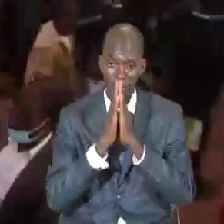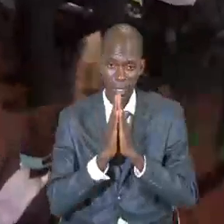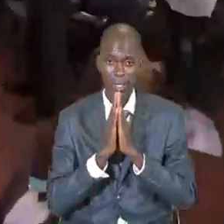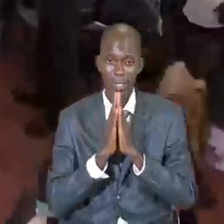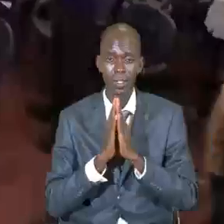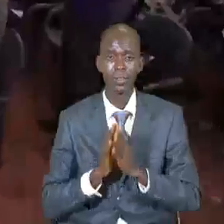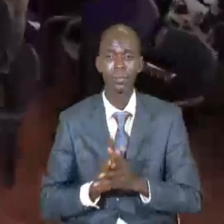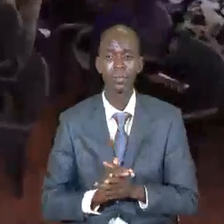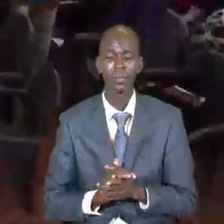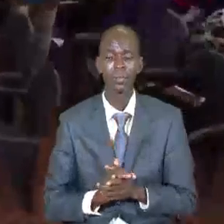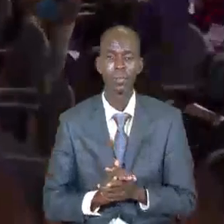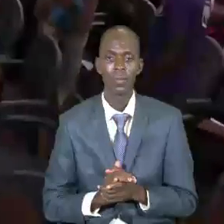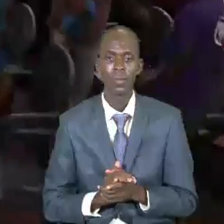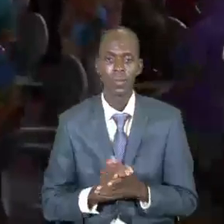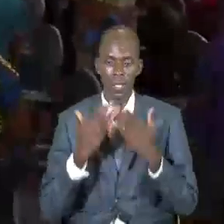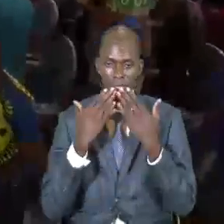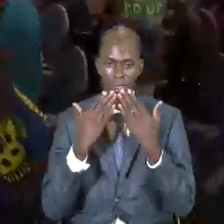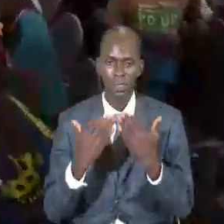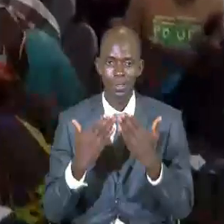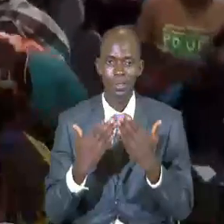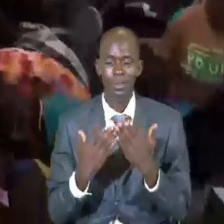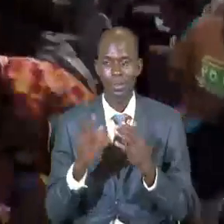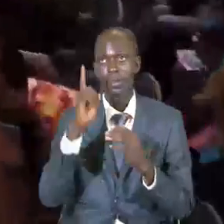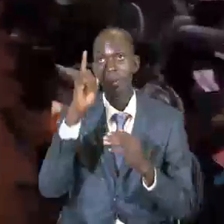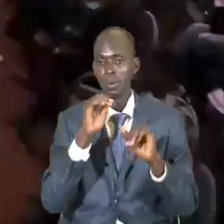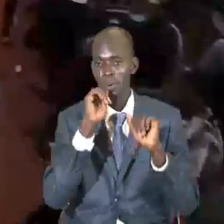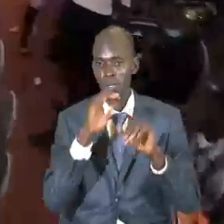Thank you. God bless you. You can sit down.